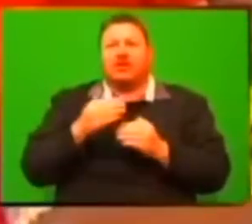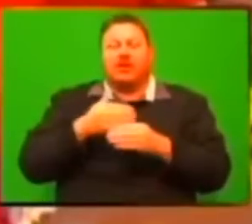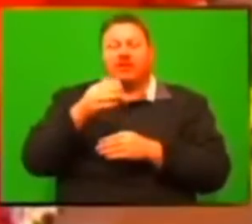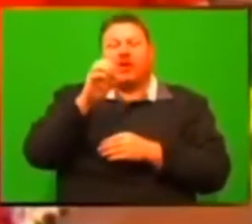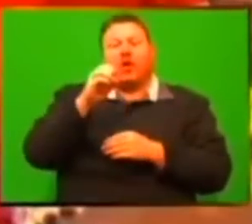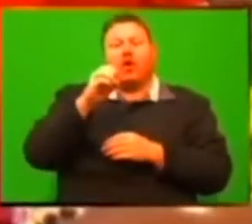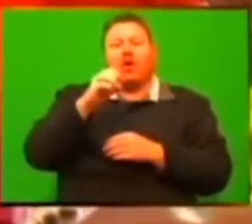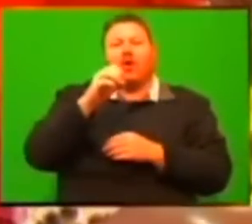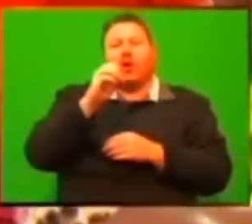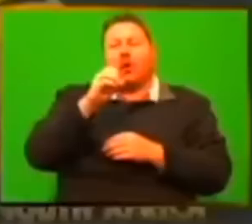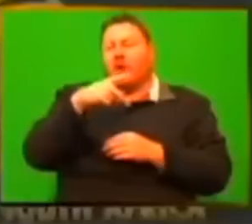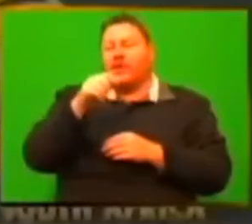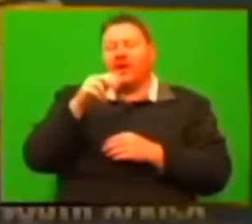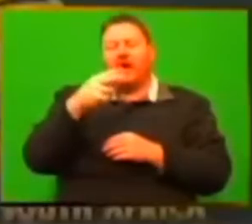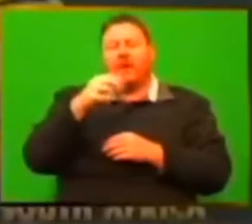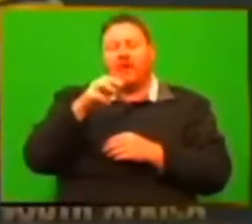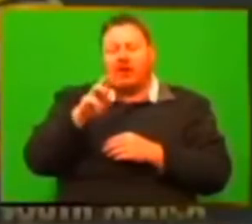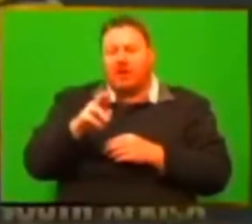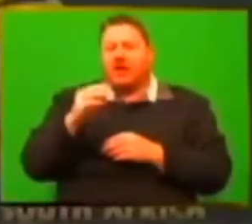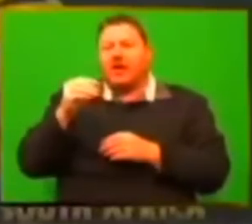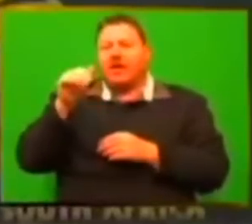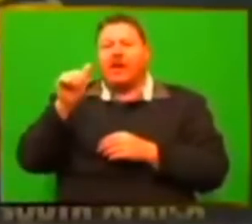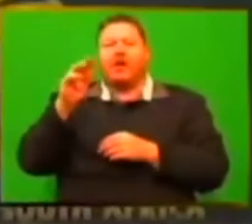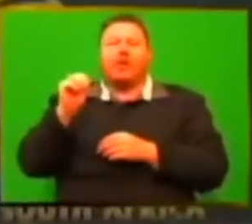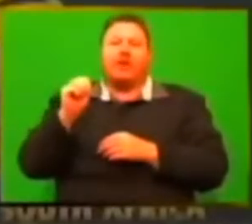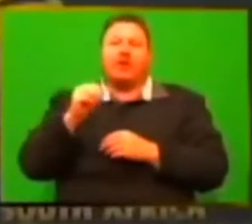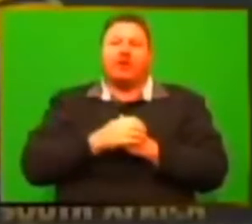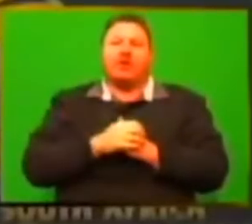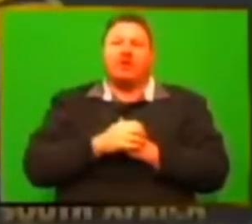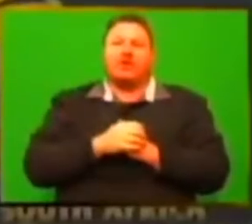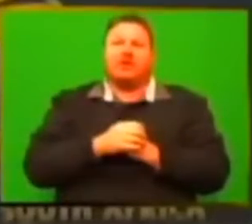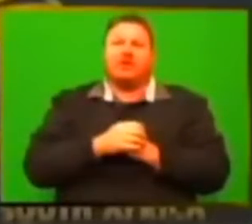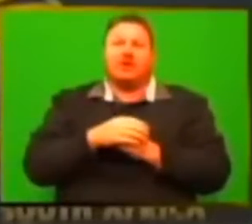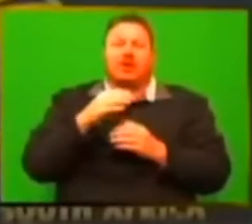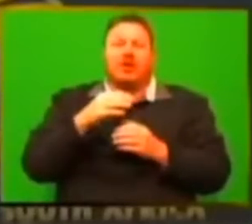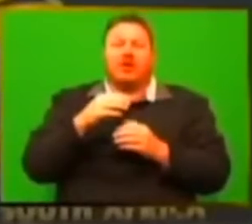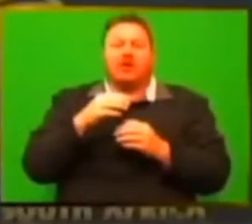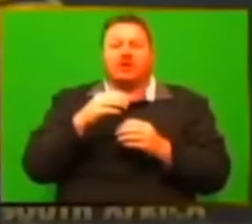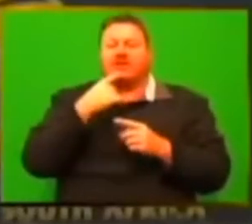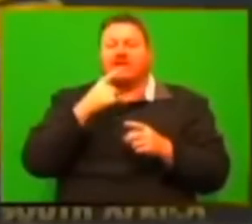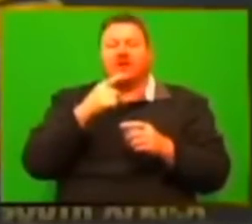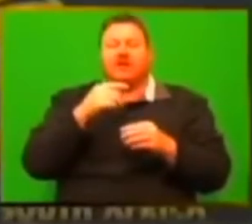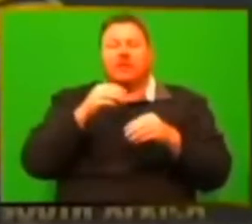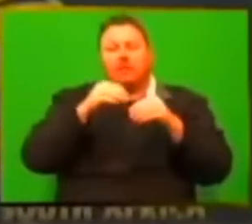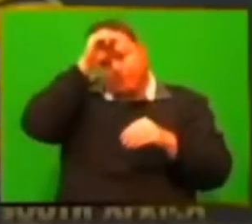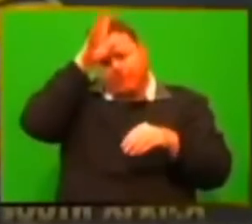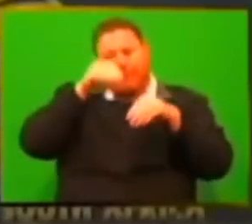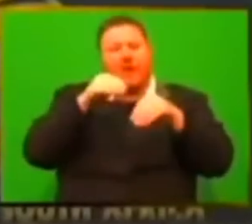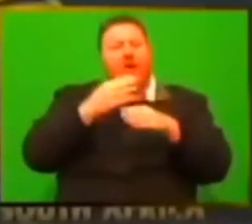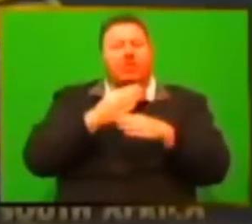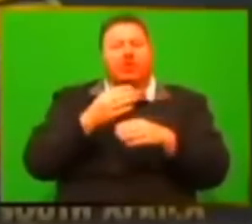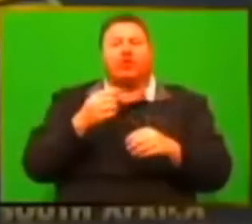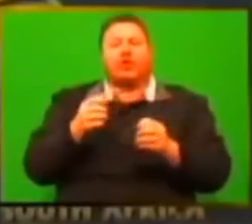and Anglo-American had concluded that the mine workers must be organized. Our elders in